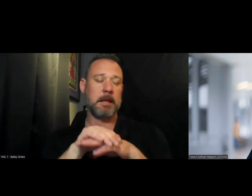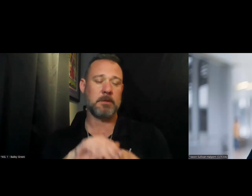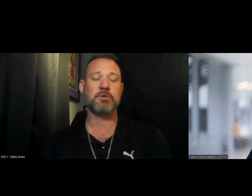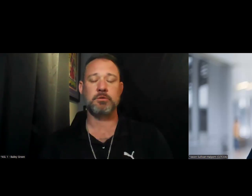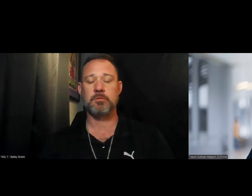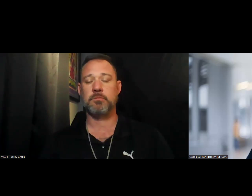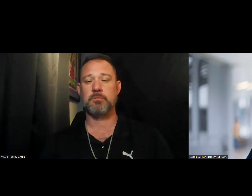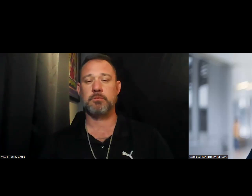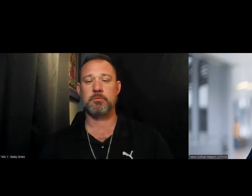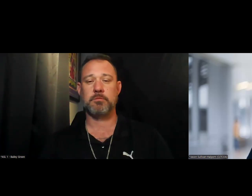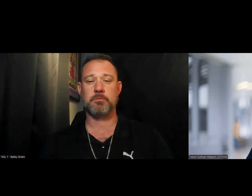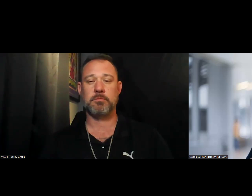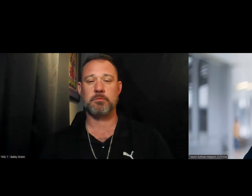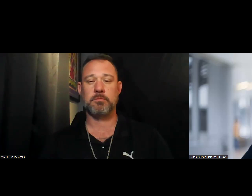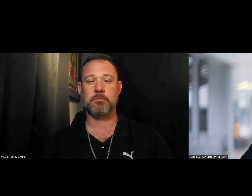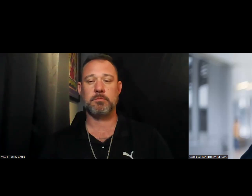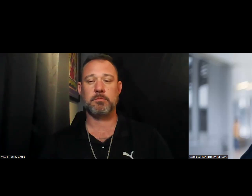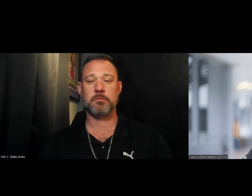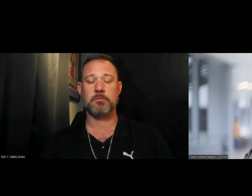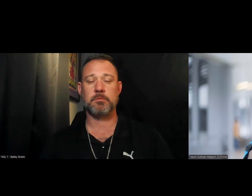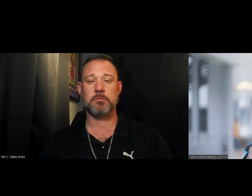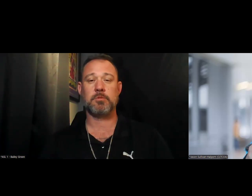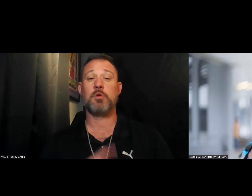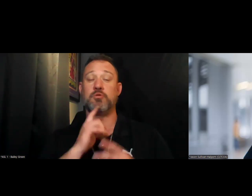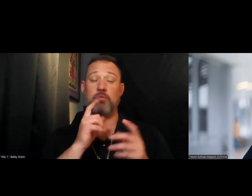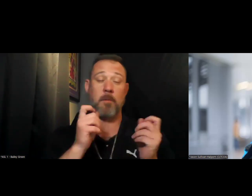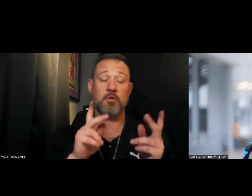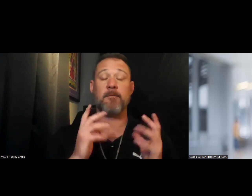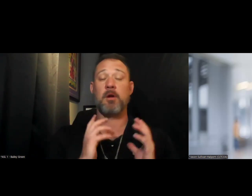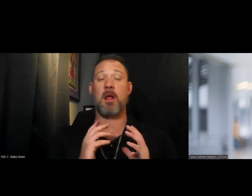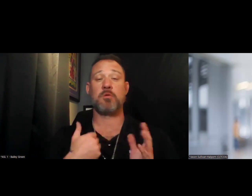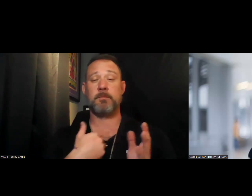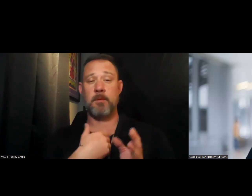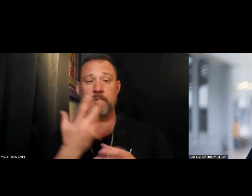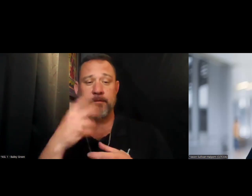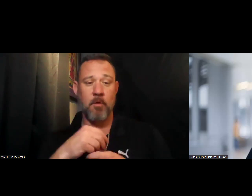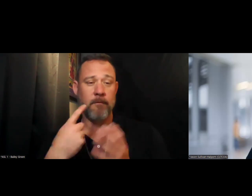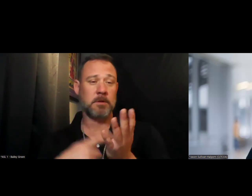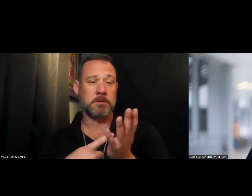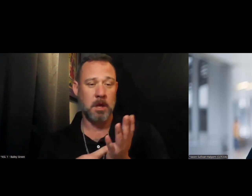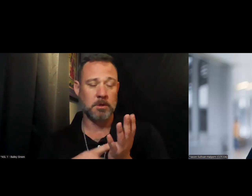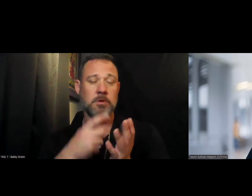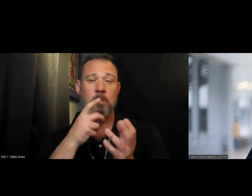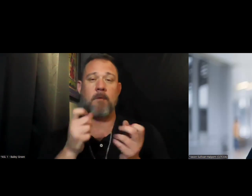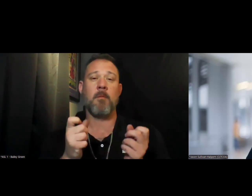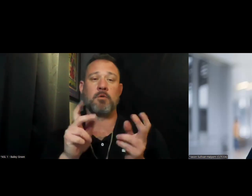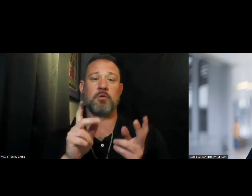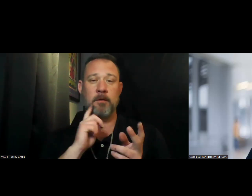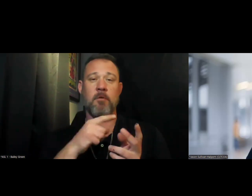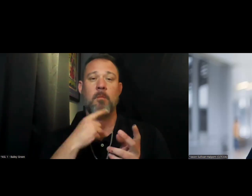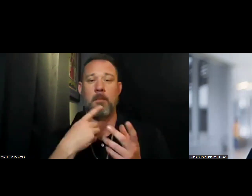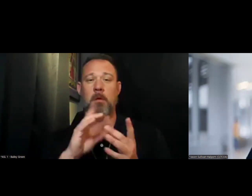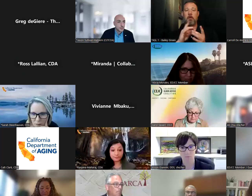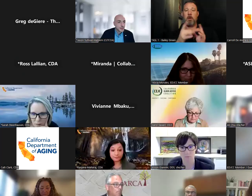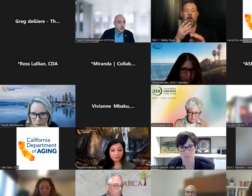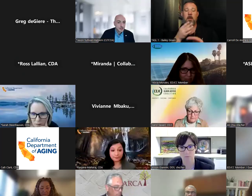proficiency. So this is really the opportunity for the council members to get involved in the discussion. We'll have an opportunity for public comment after